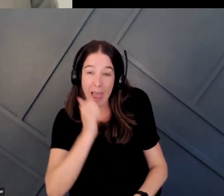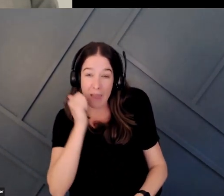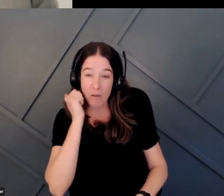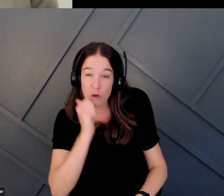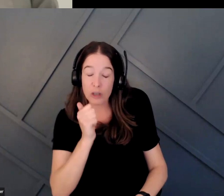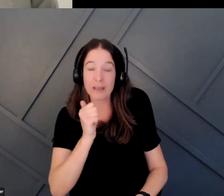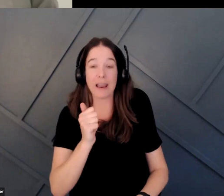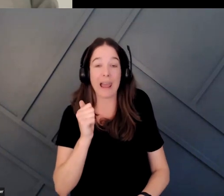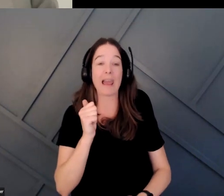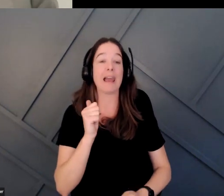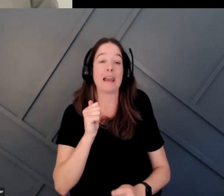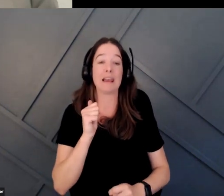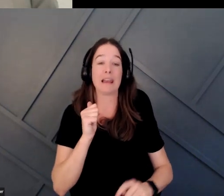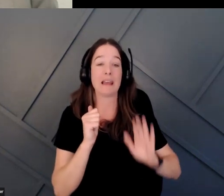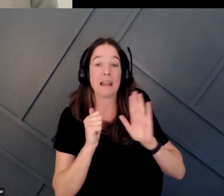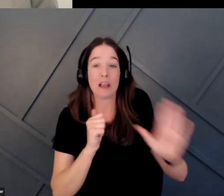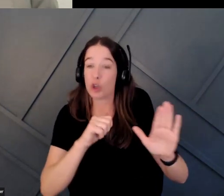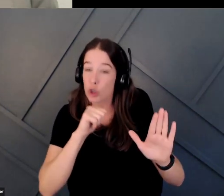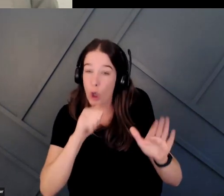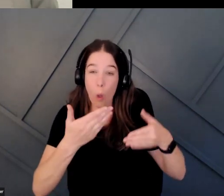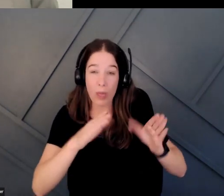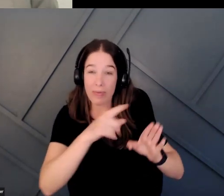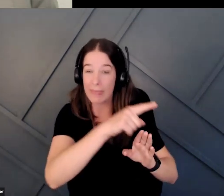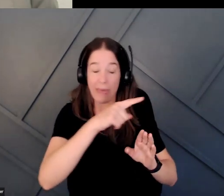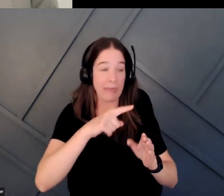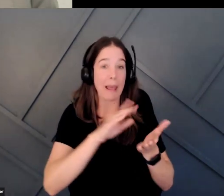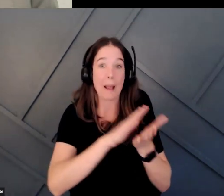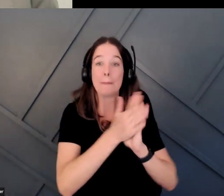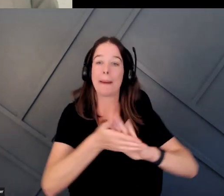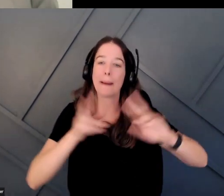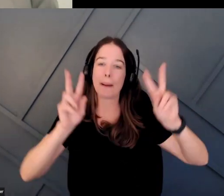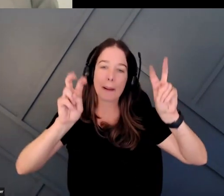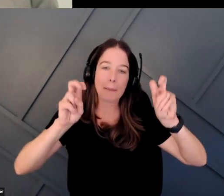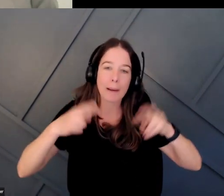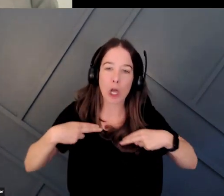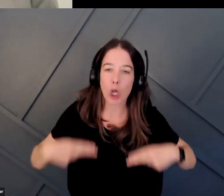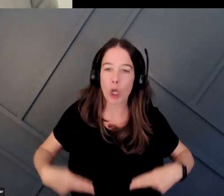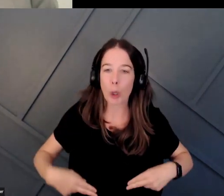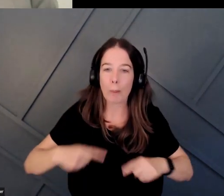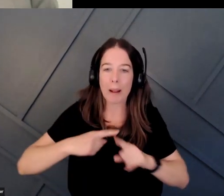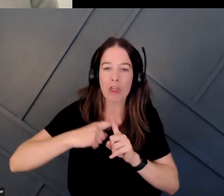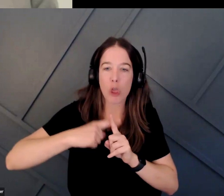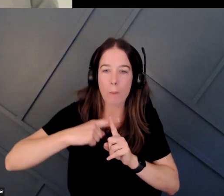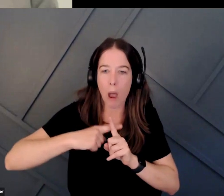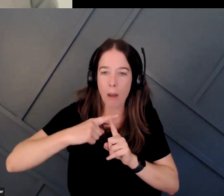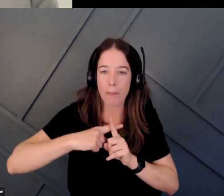thermometers that reach a breaking point due to lack of preparedness. and for the